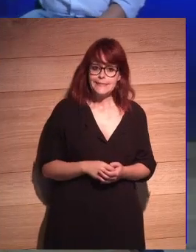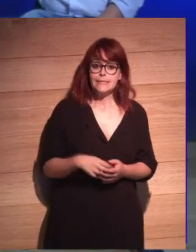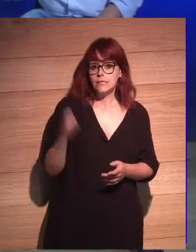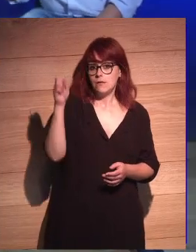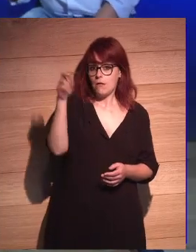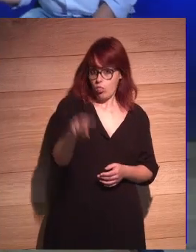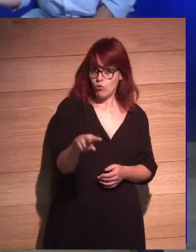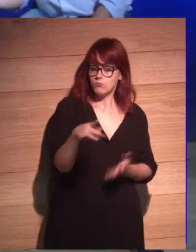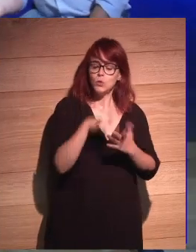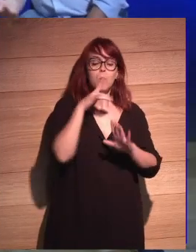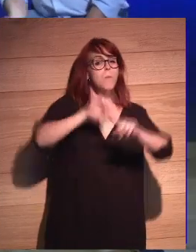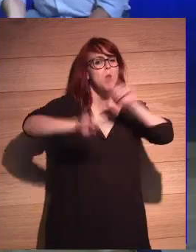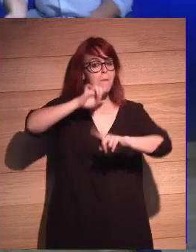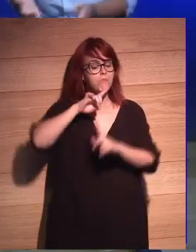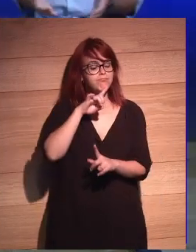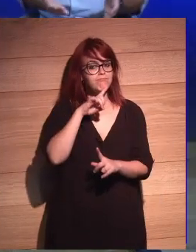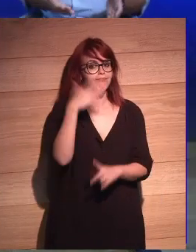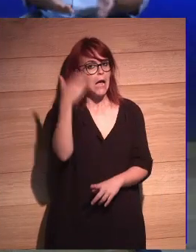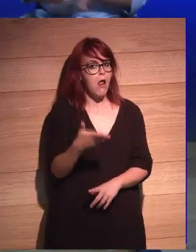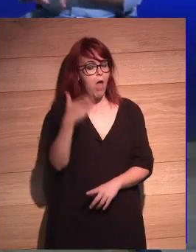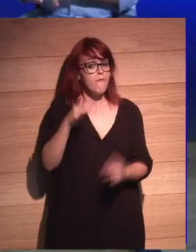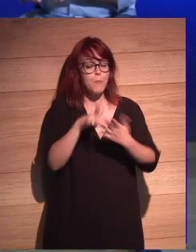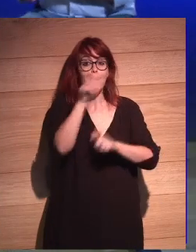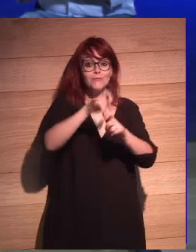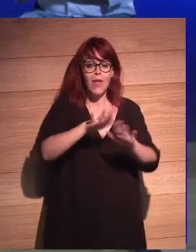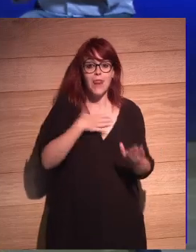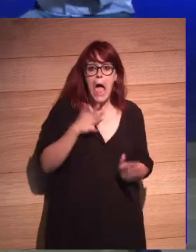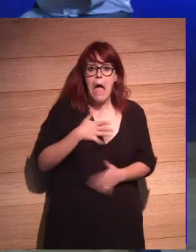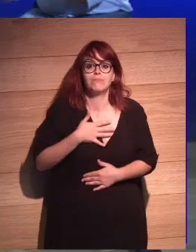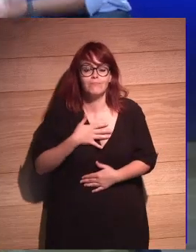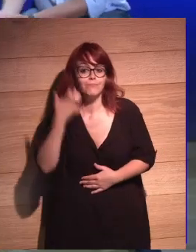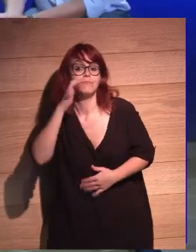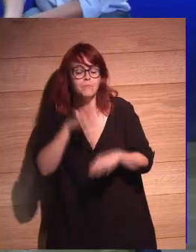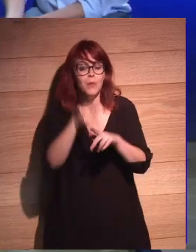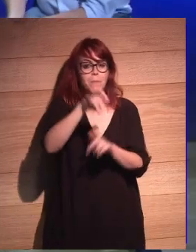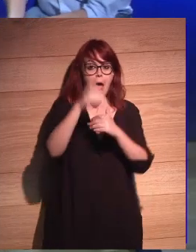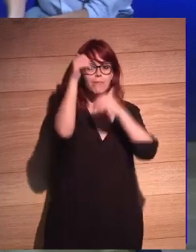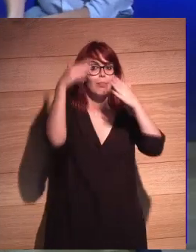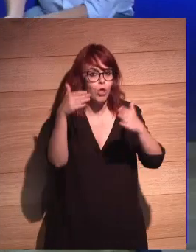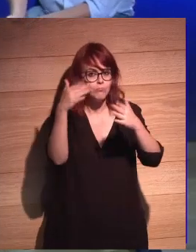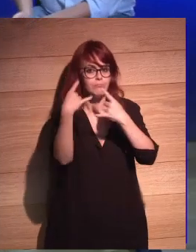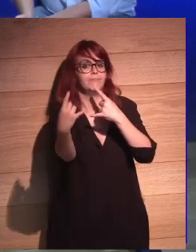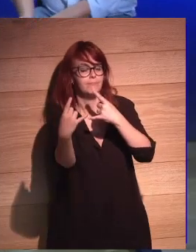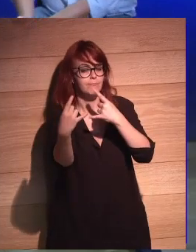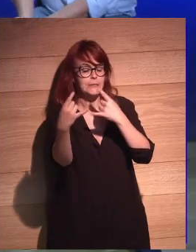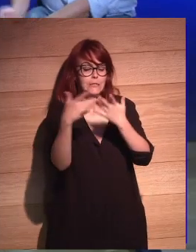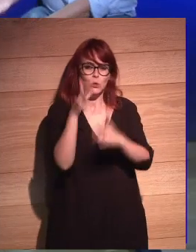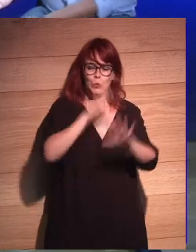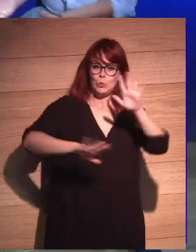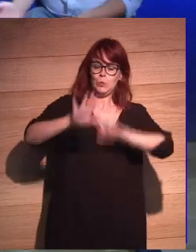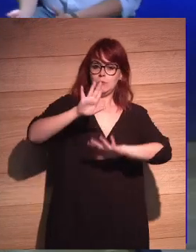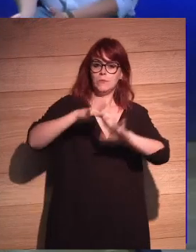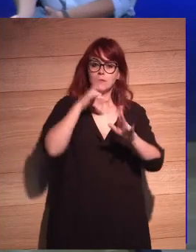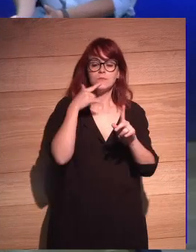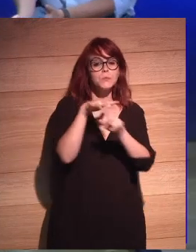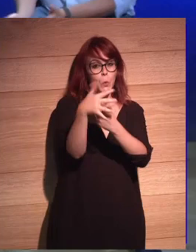Well, you're right when you say that it's a very serious problem. People that want to, well, you want to surprise people, but you want people